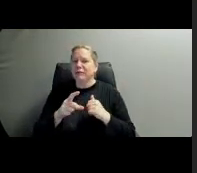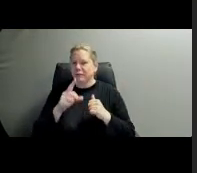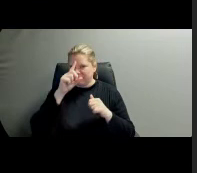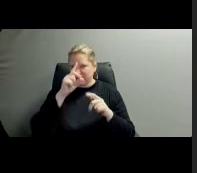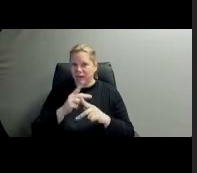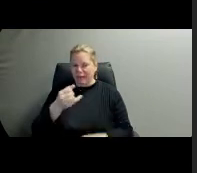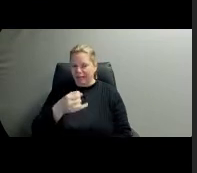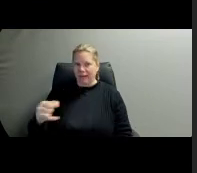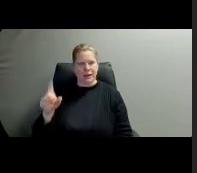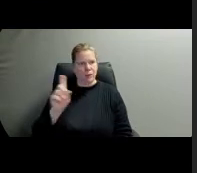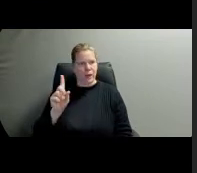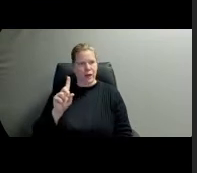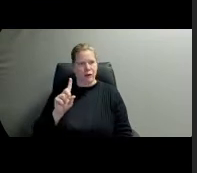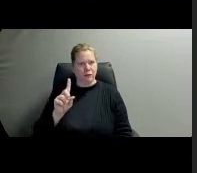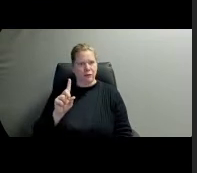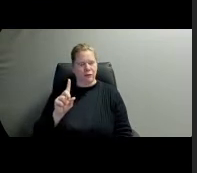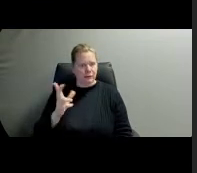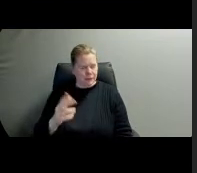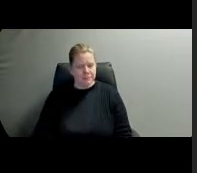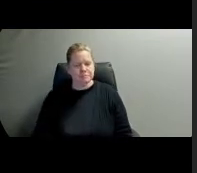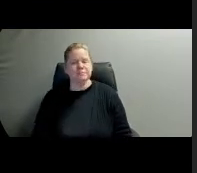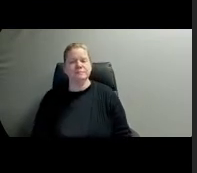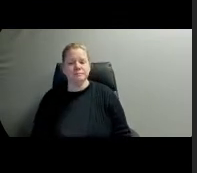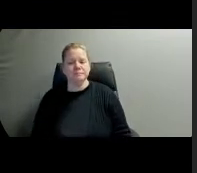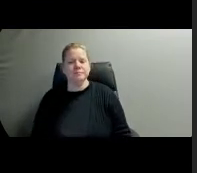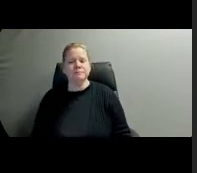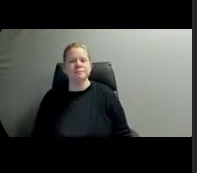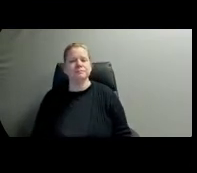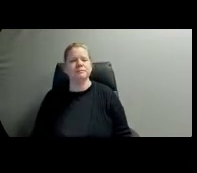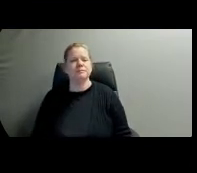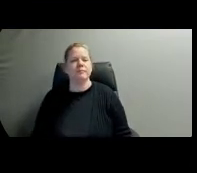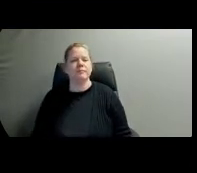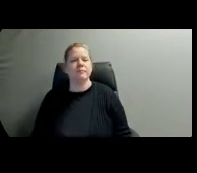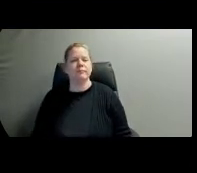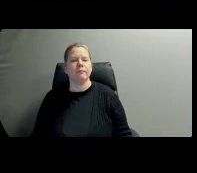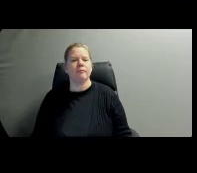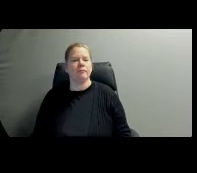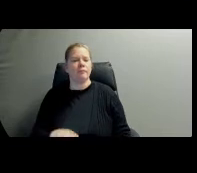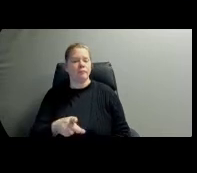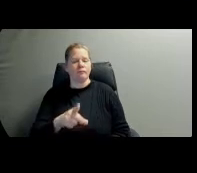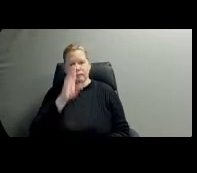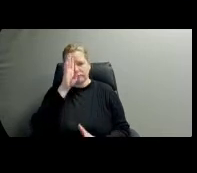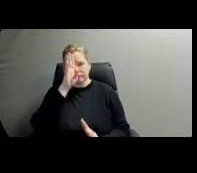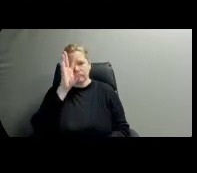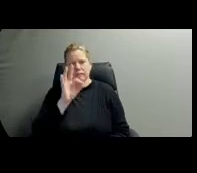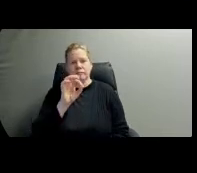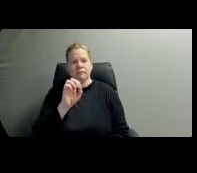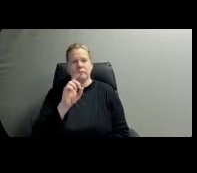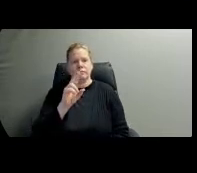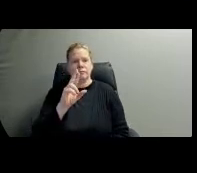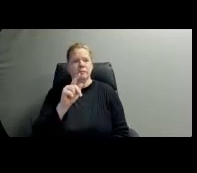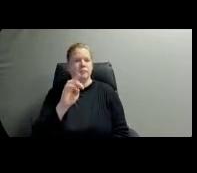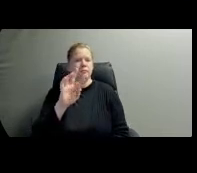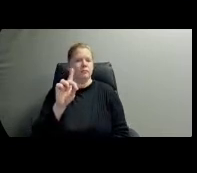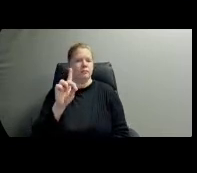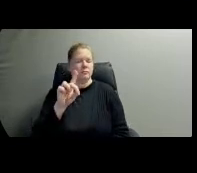to sharing my data. So this is one of the places where the concept of federated learning, or like the technology, came